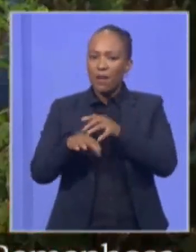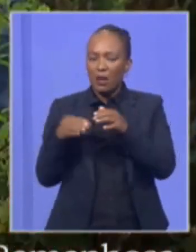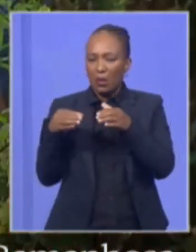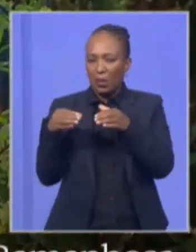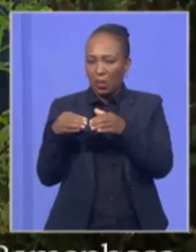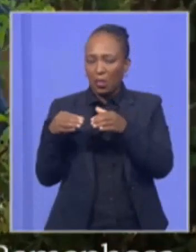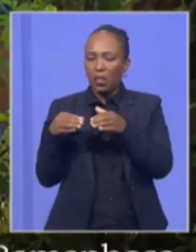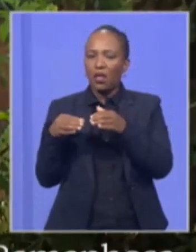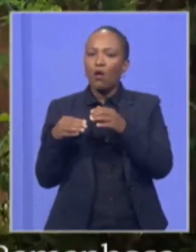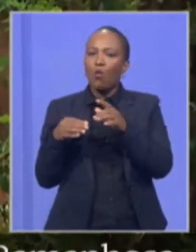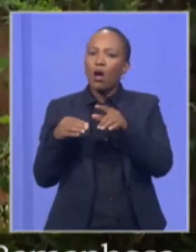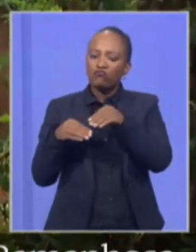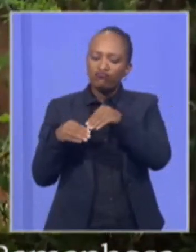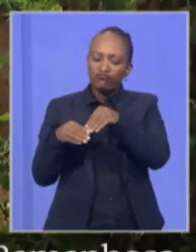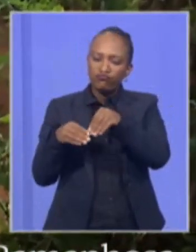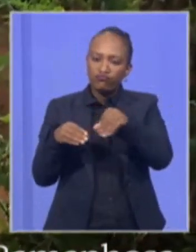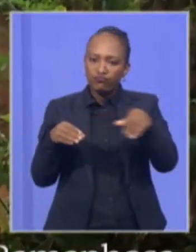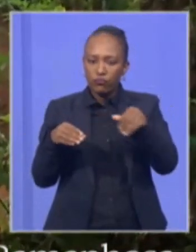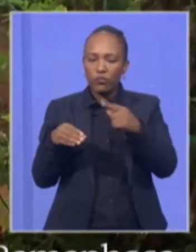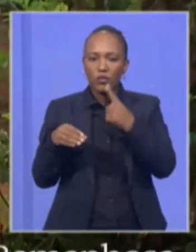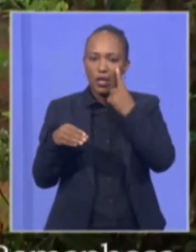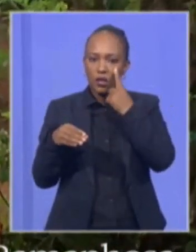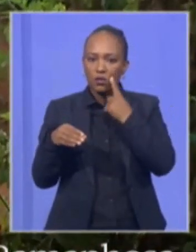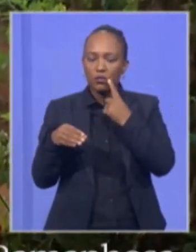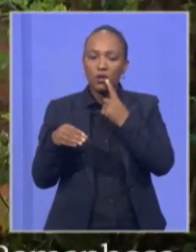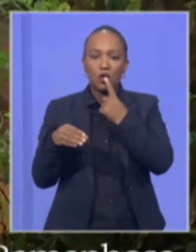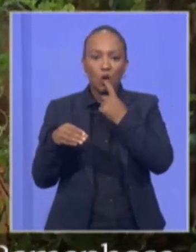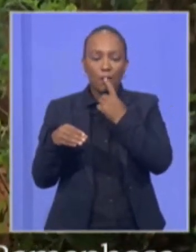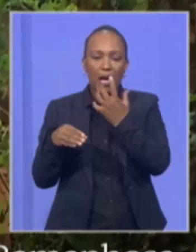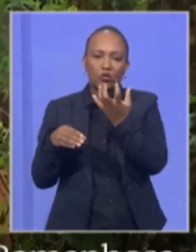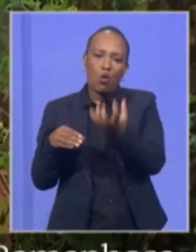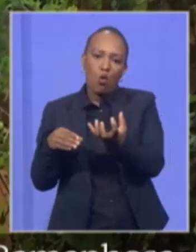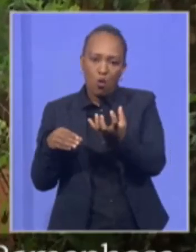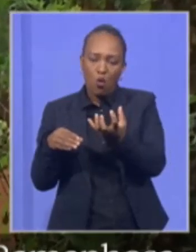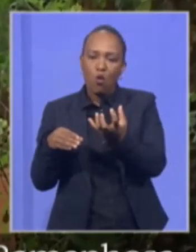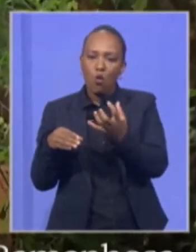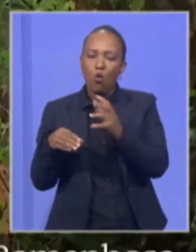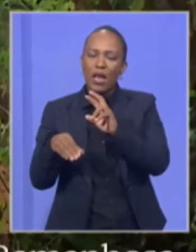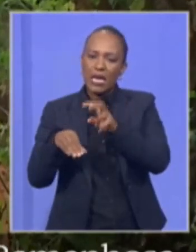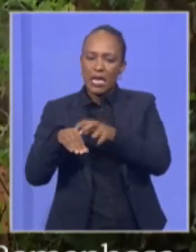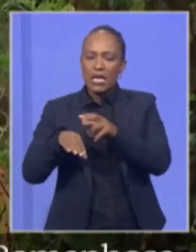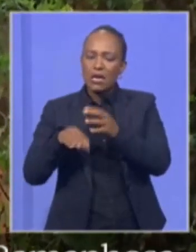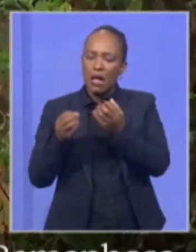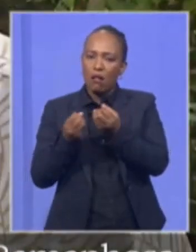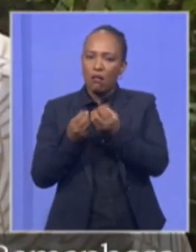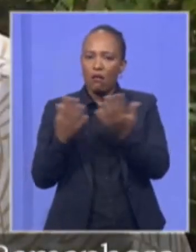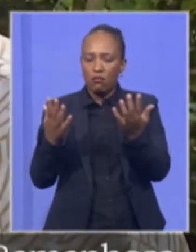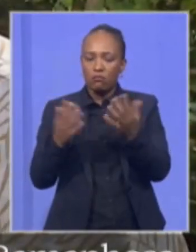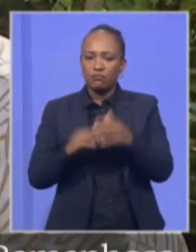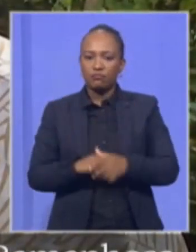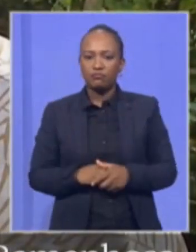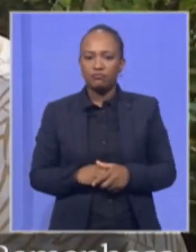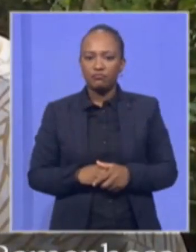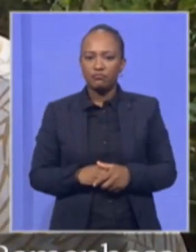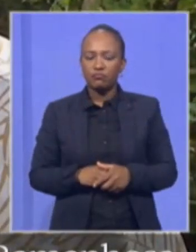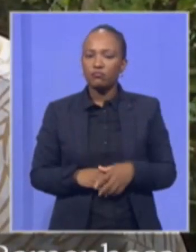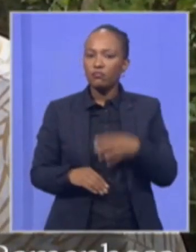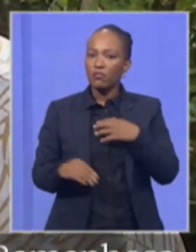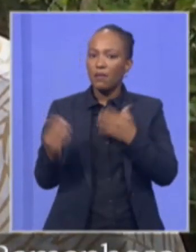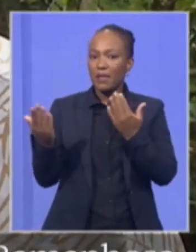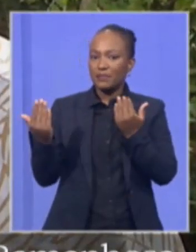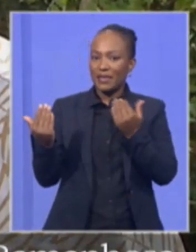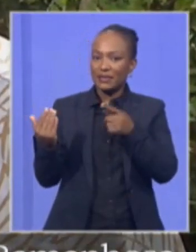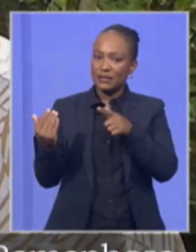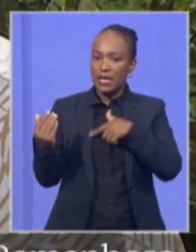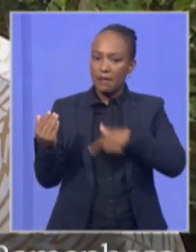o lemogile gore go nyakega ditamati tše ntšhi go tšwa ka polaseng ya gagwe. Re expect gore mopresidente a